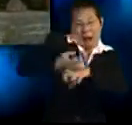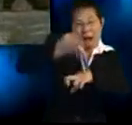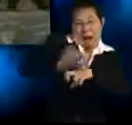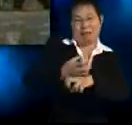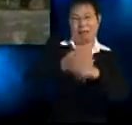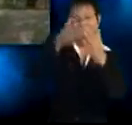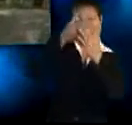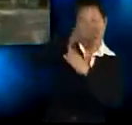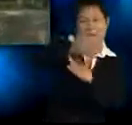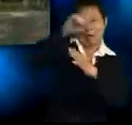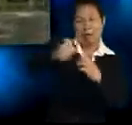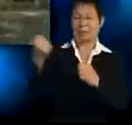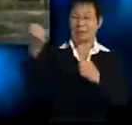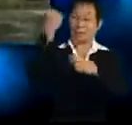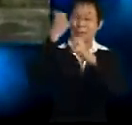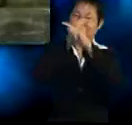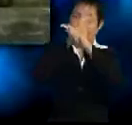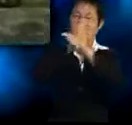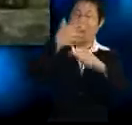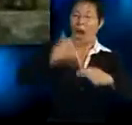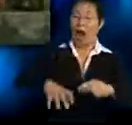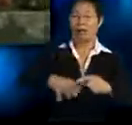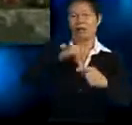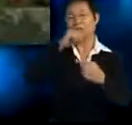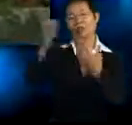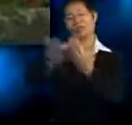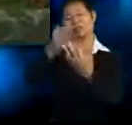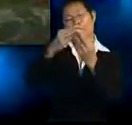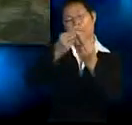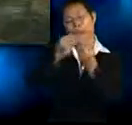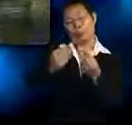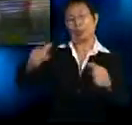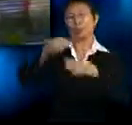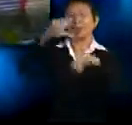transparent, and can withstand heat and are not corroded by chemicals.